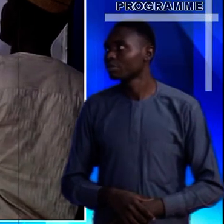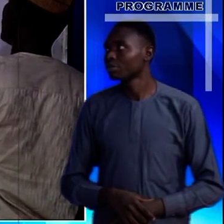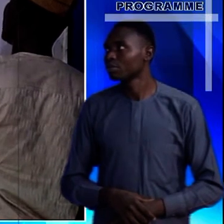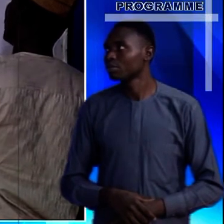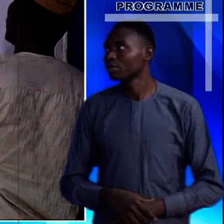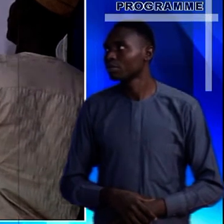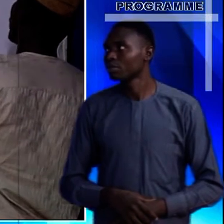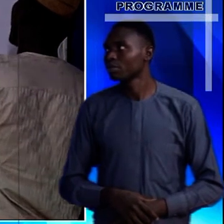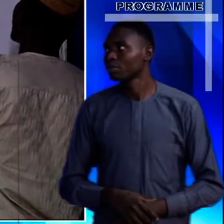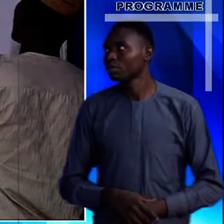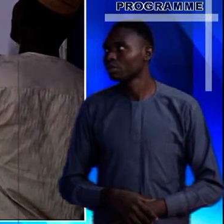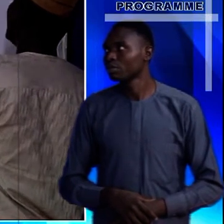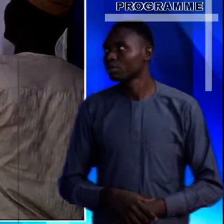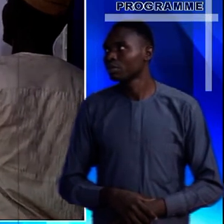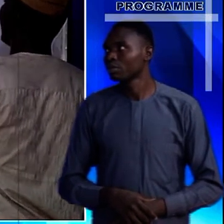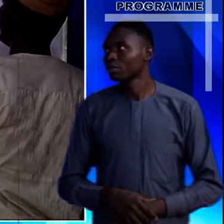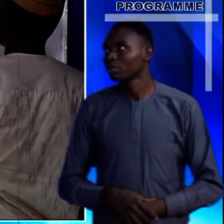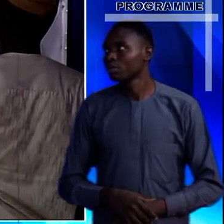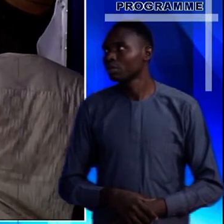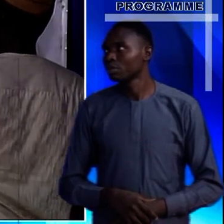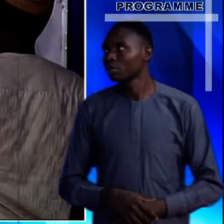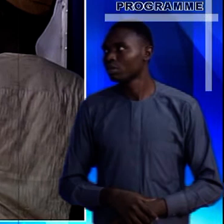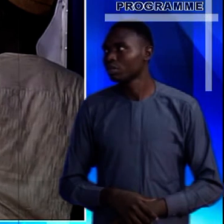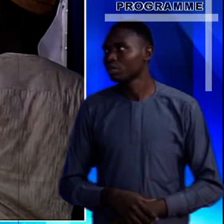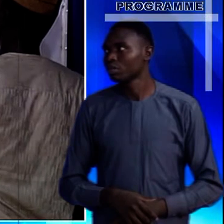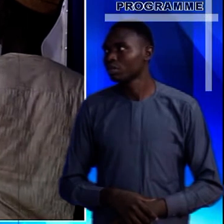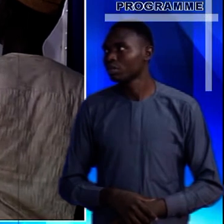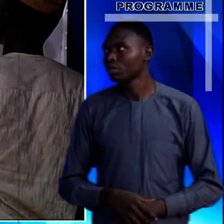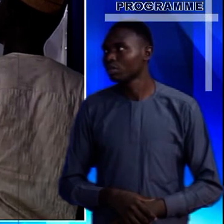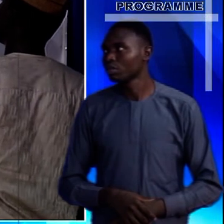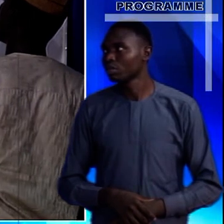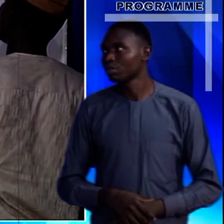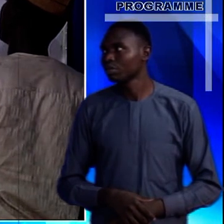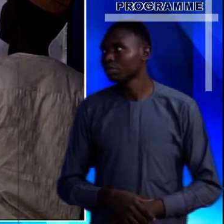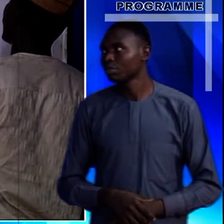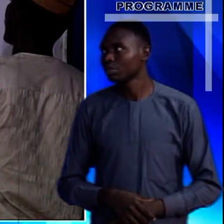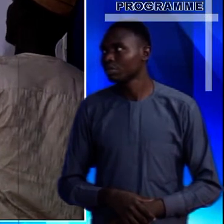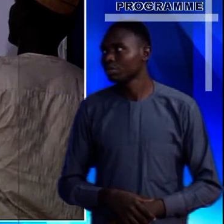Kilometer to what? To meter. Convert,